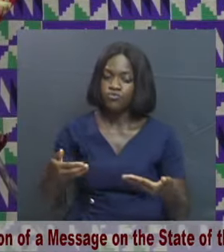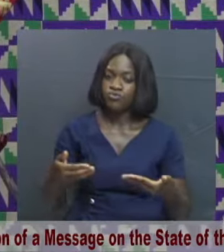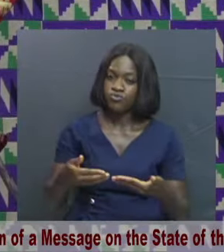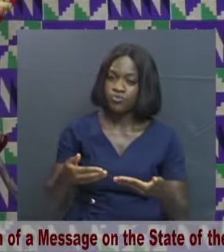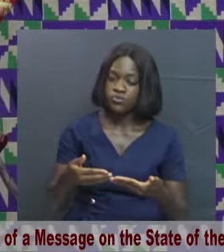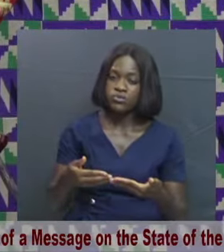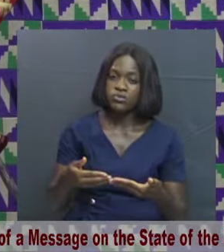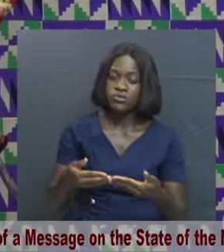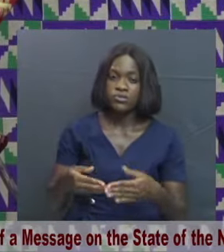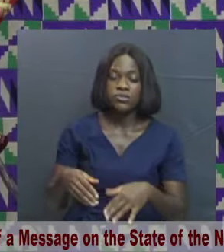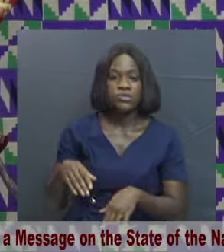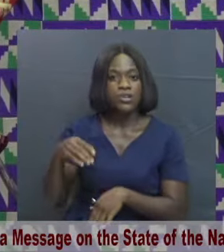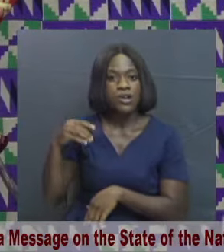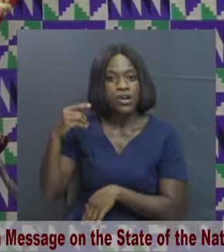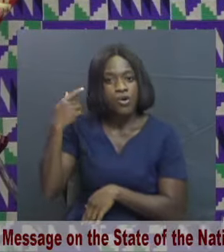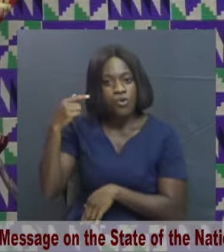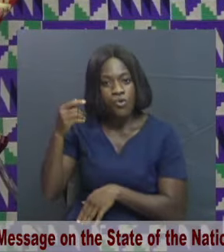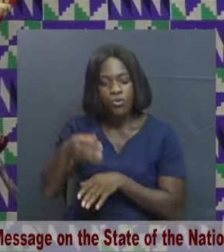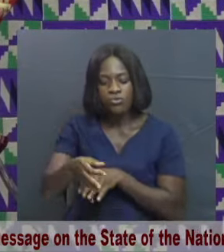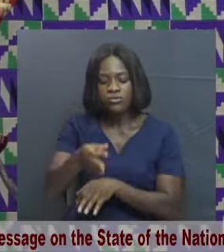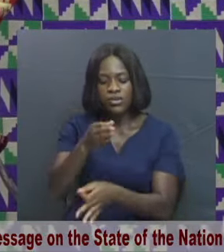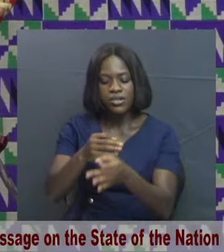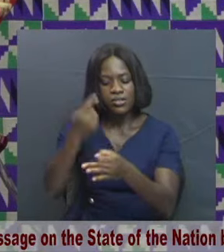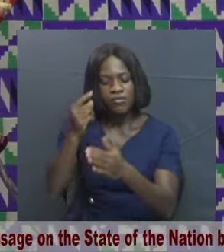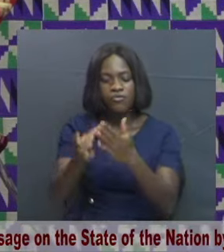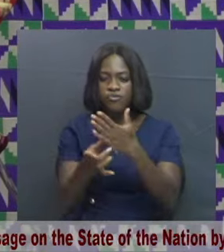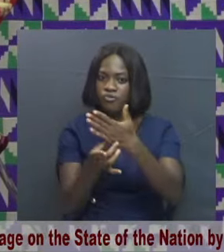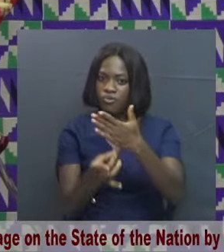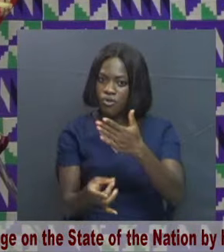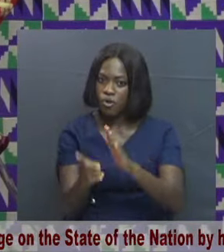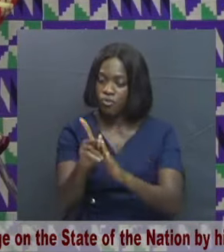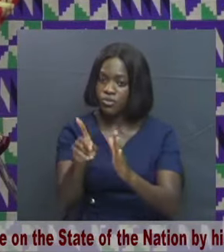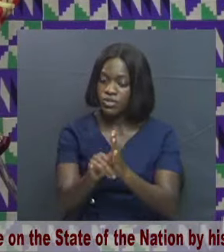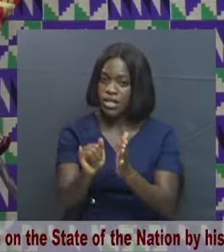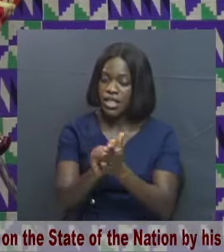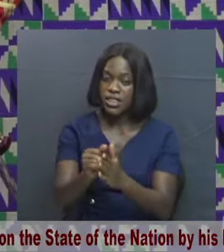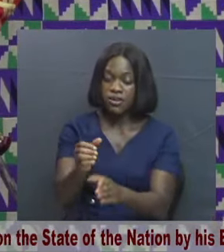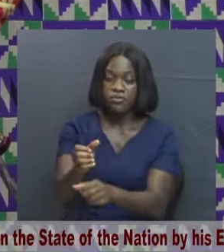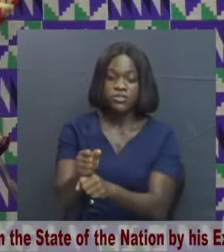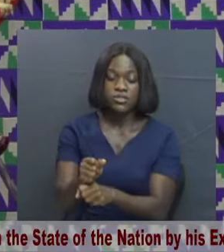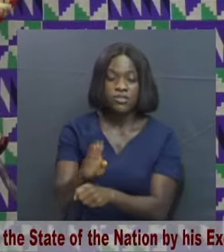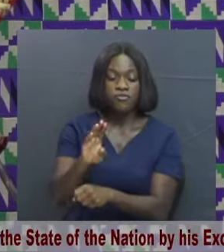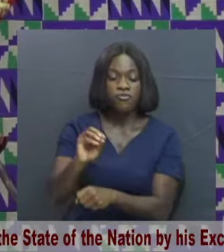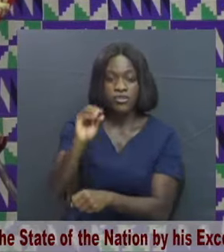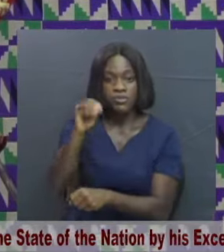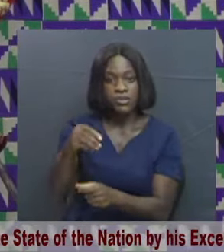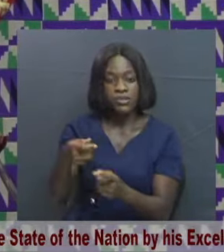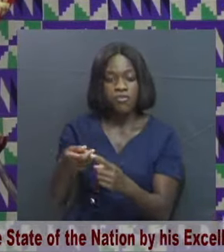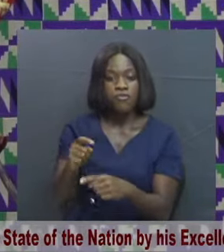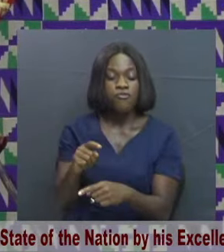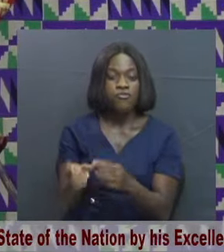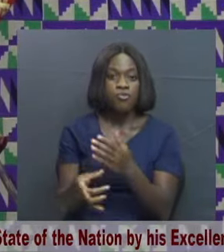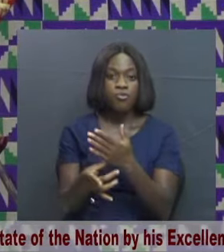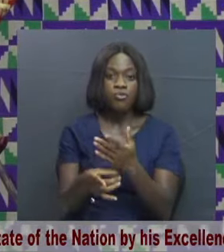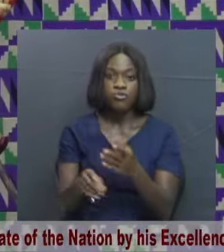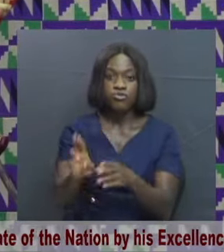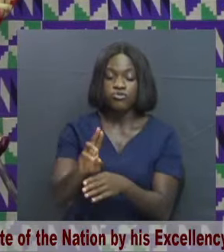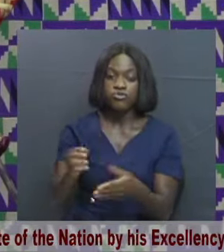gold for oil policy which accounts for some 30% of our total crude oil